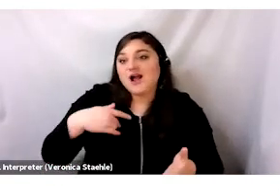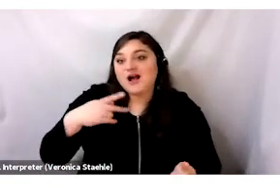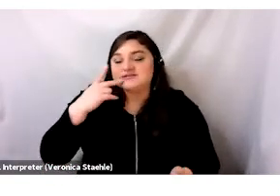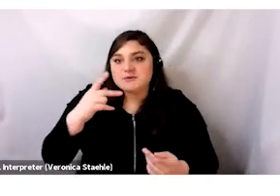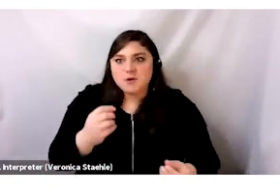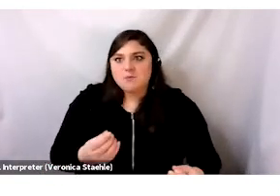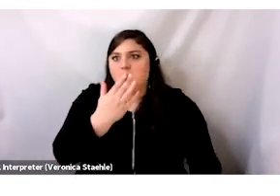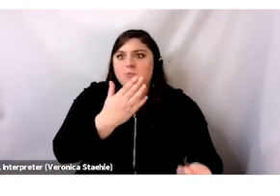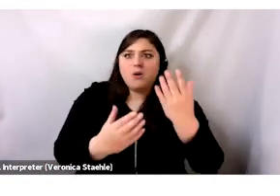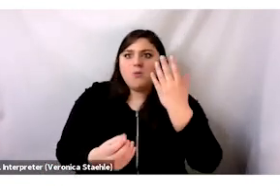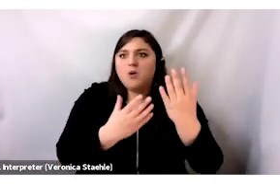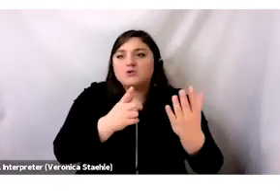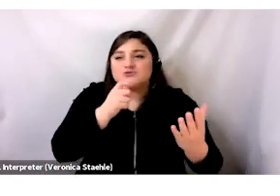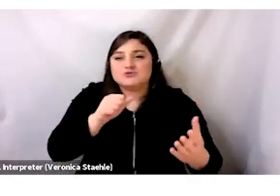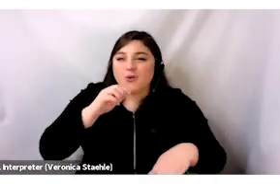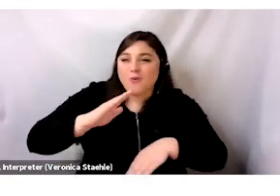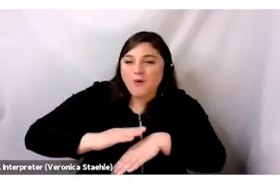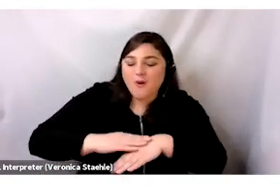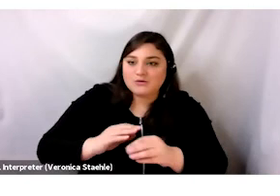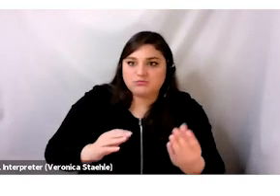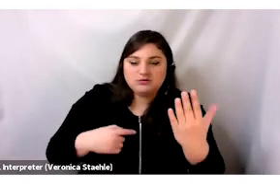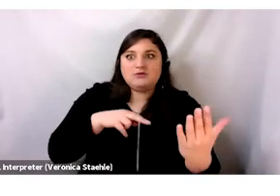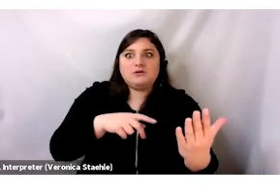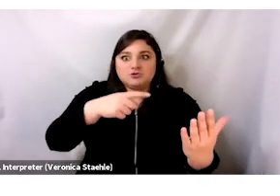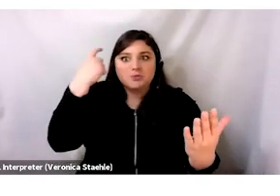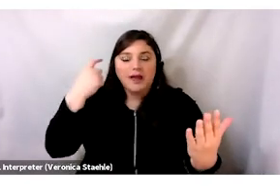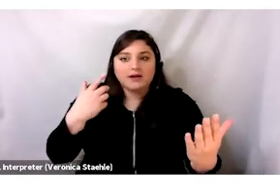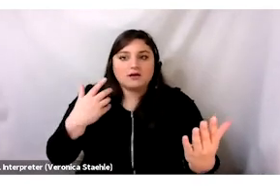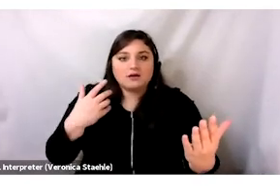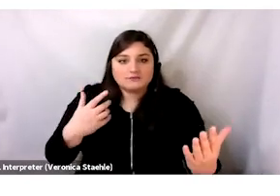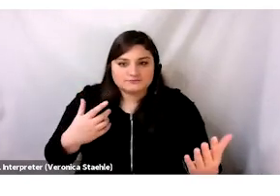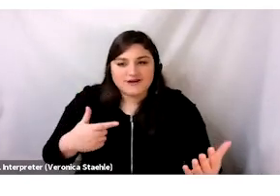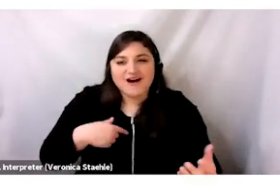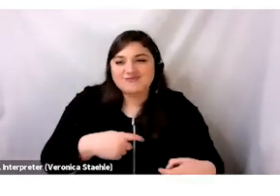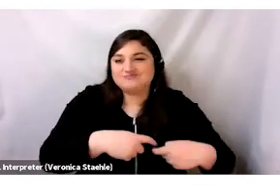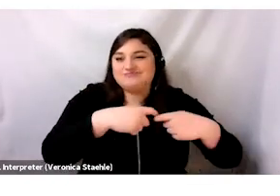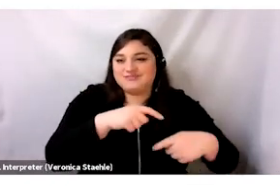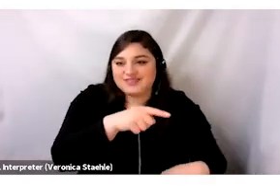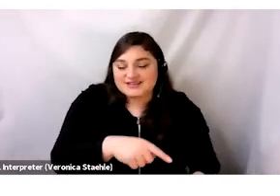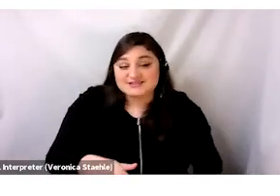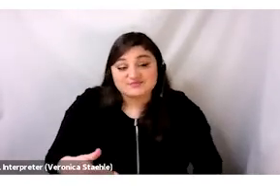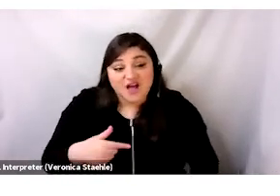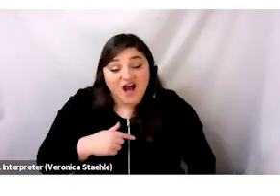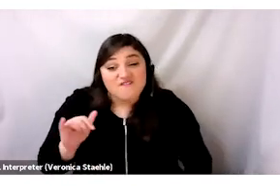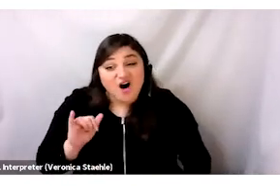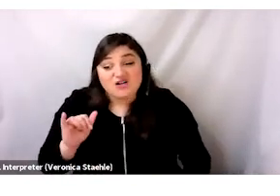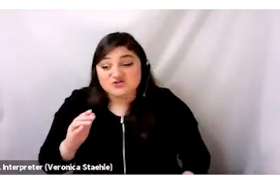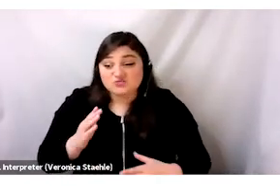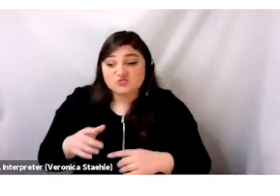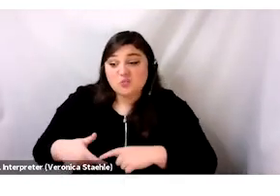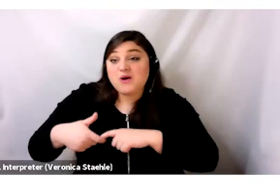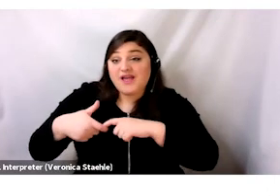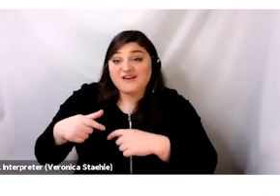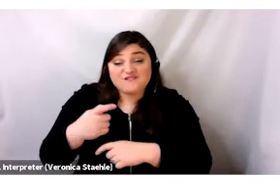post traumatic content without content warnings. I've also taken breaks from